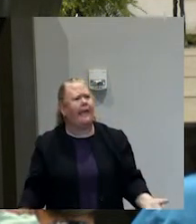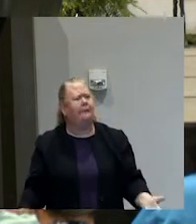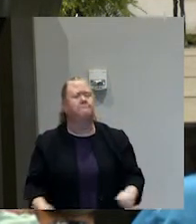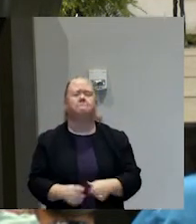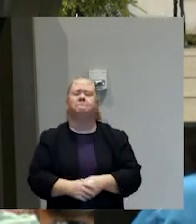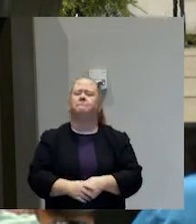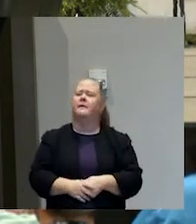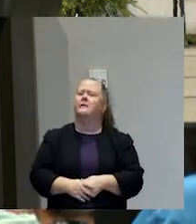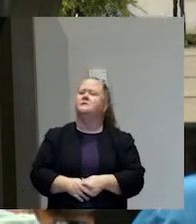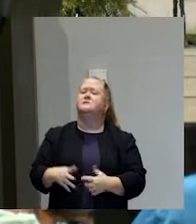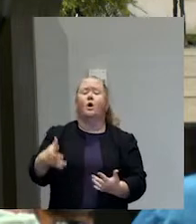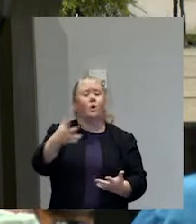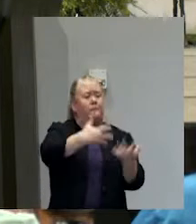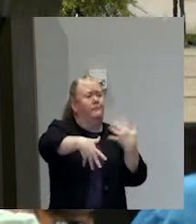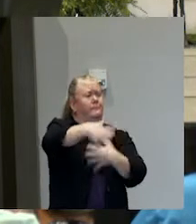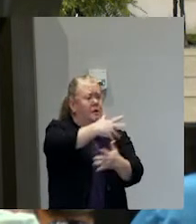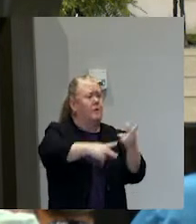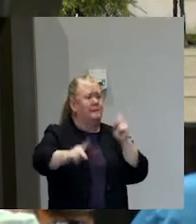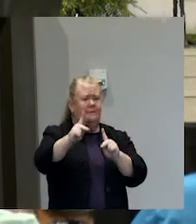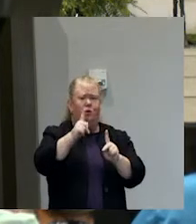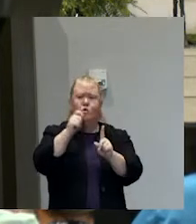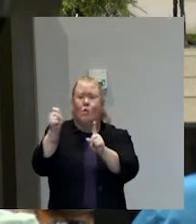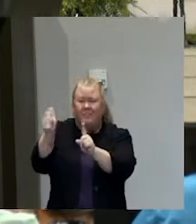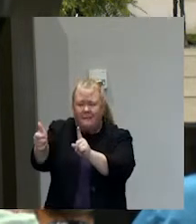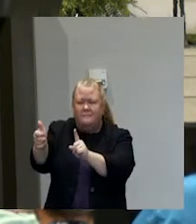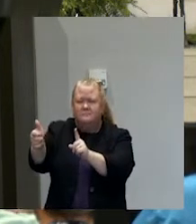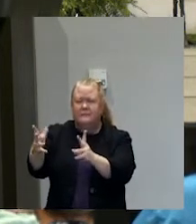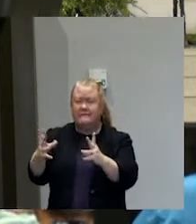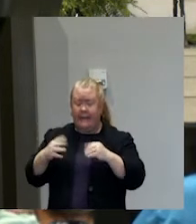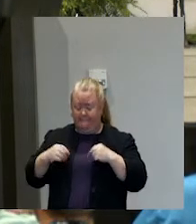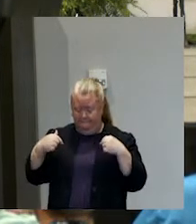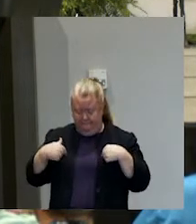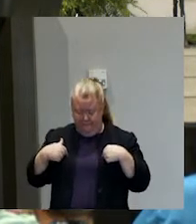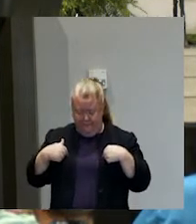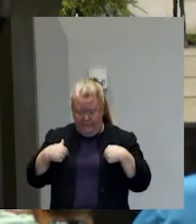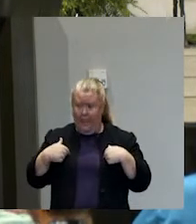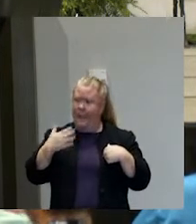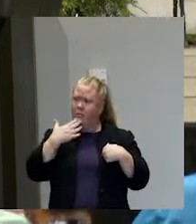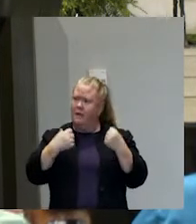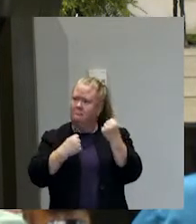Being around people that accept you and that are different than you is really good for your